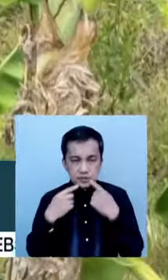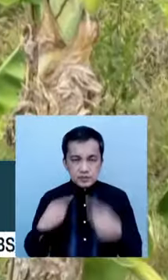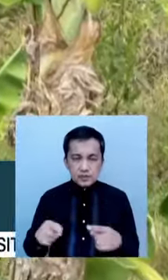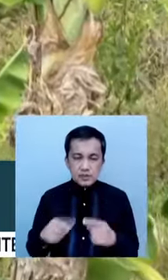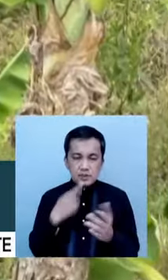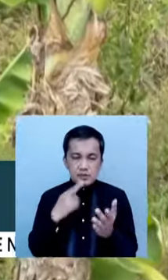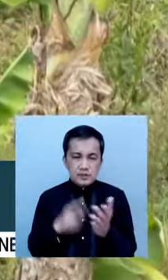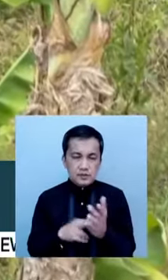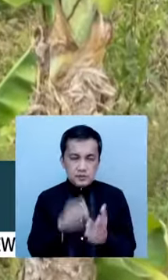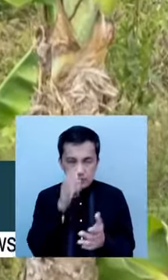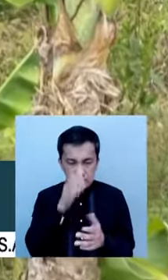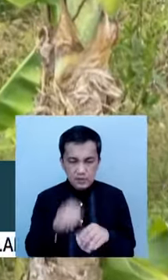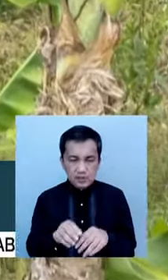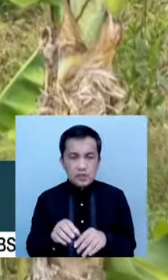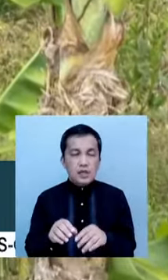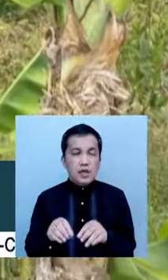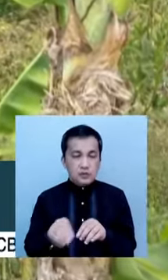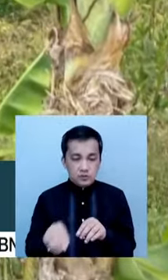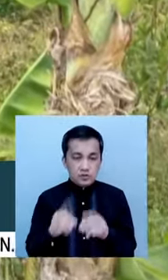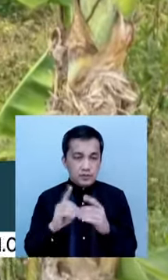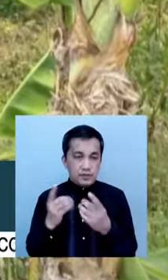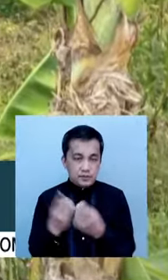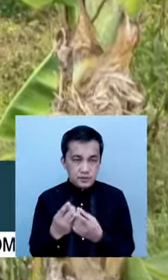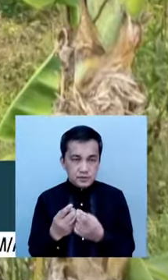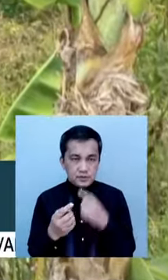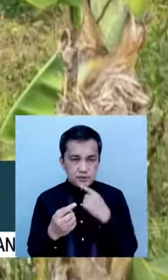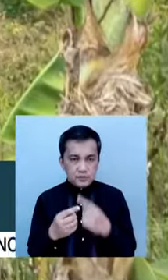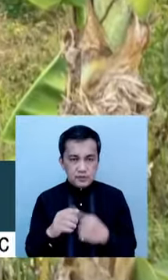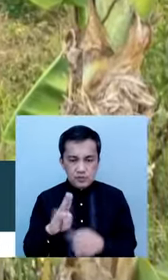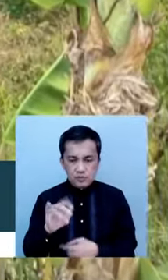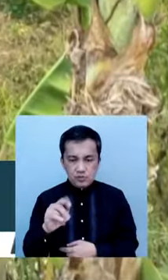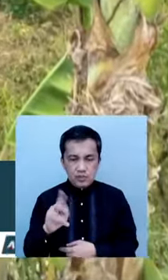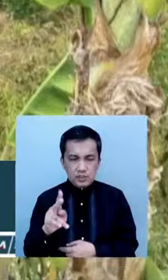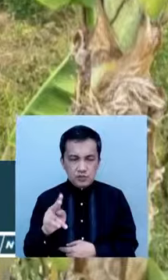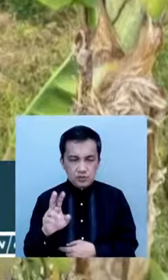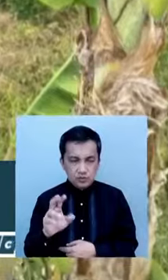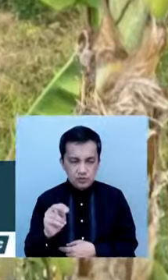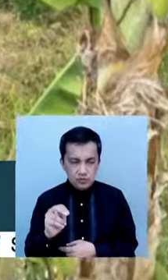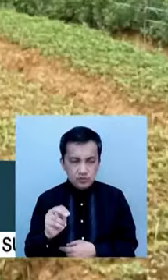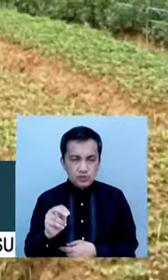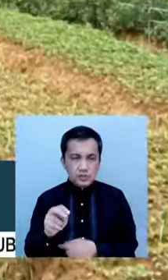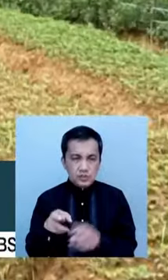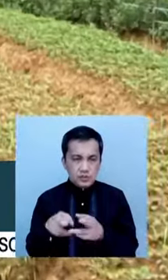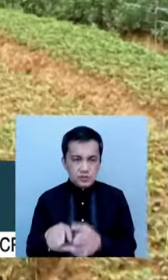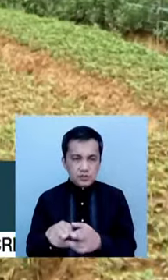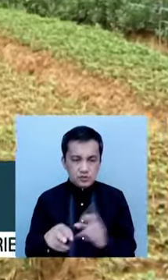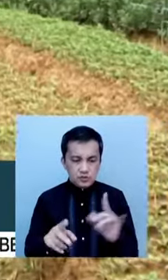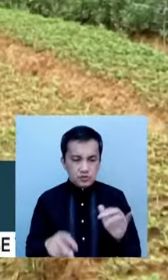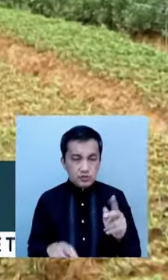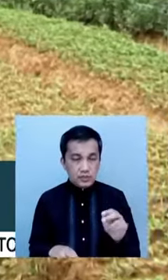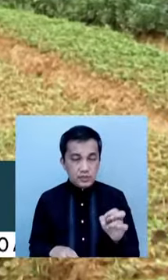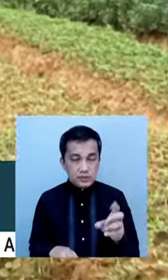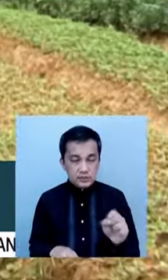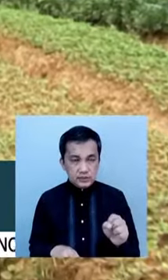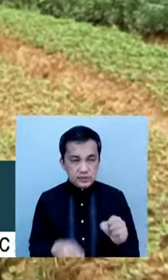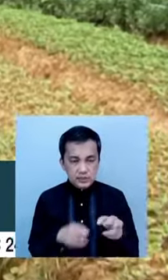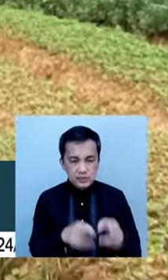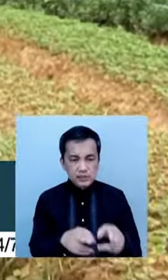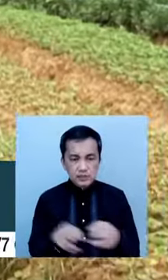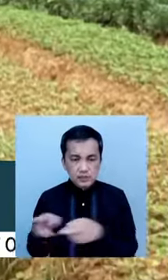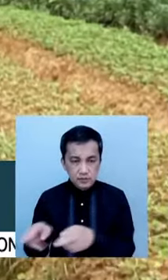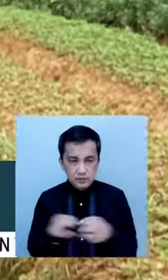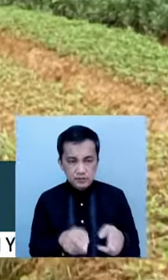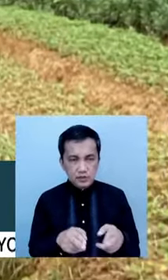City Agricultural Department saying that the Butuanon River upstream and the Kotkot-Lusaran River have experienced